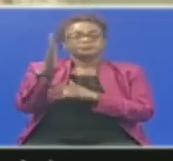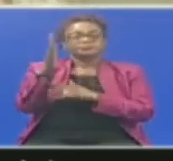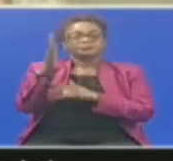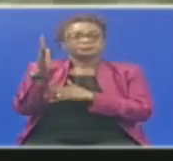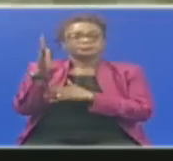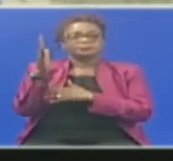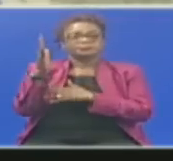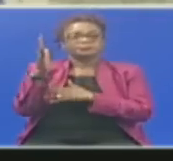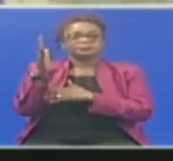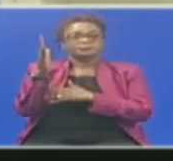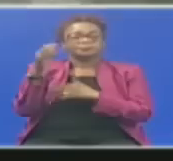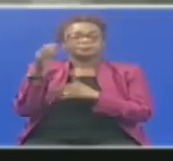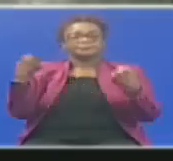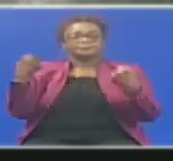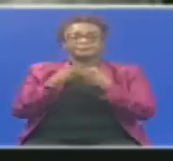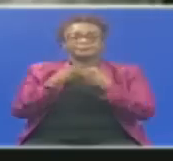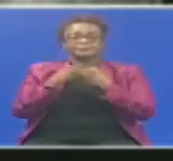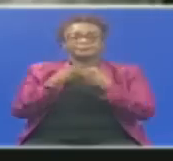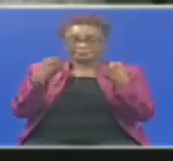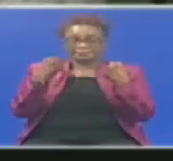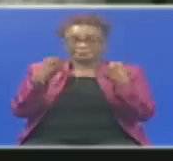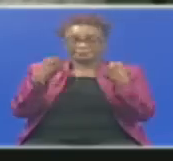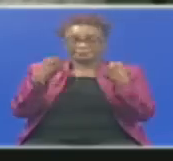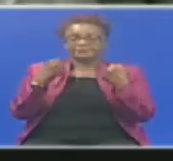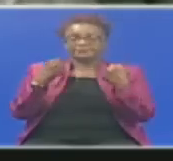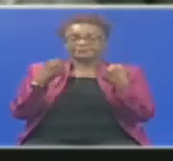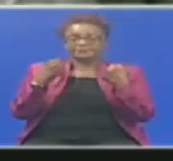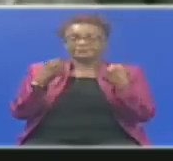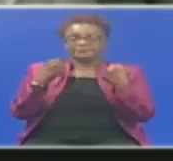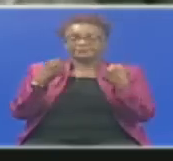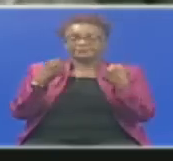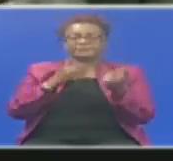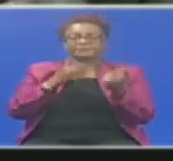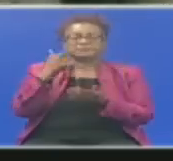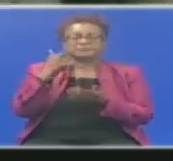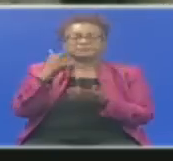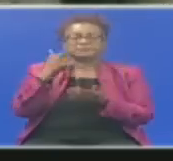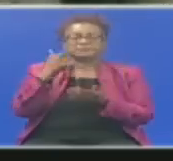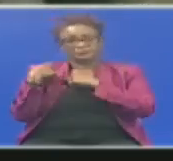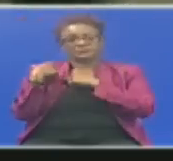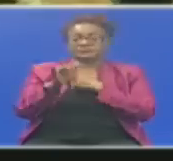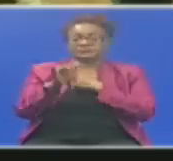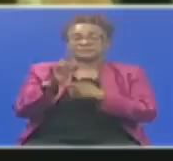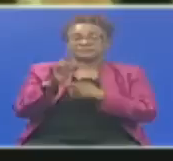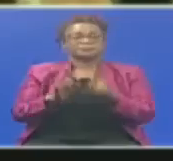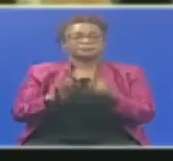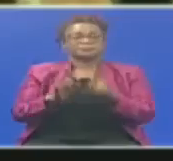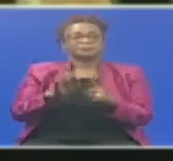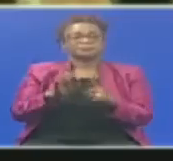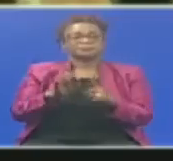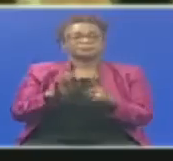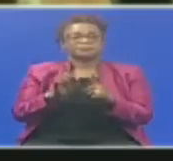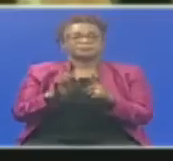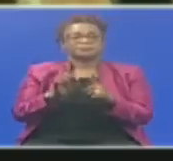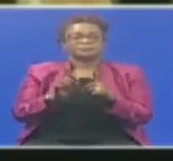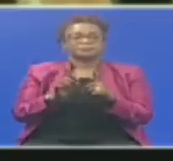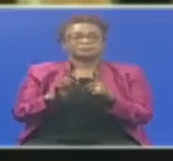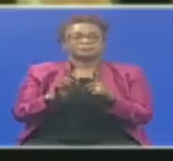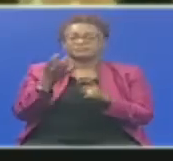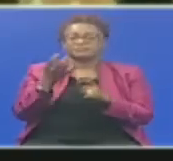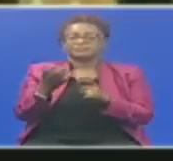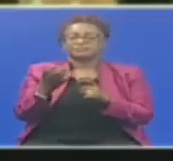The impact is being felt by those who rely on wood fuel for cooking and heating. Alafu maka yenyewe imepanda bei